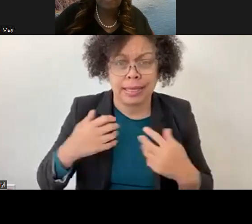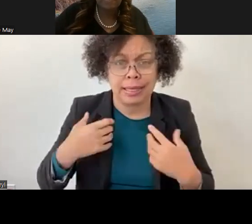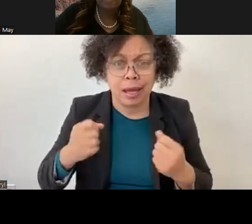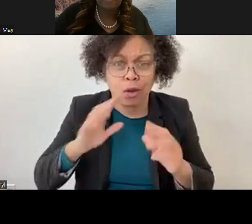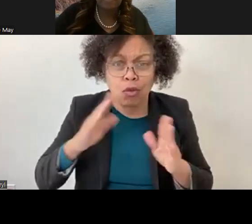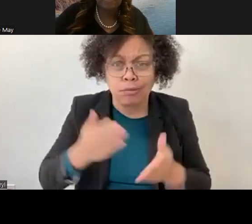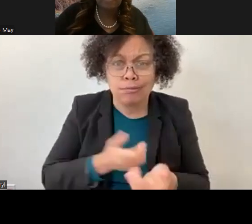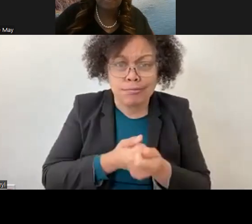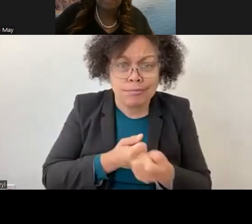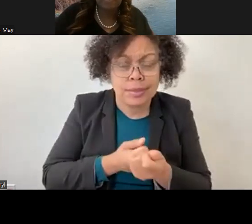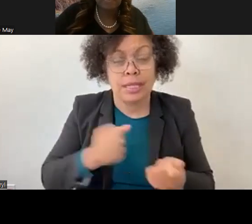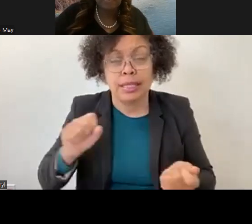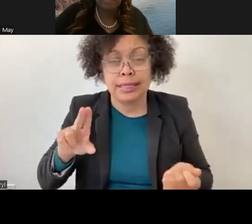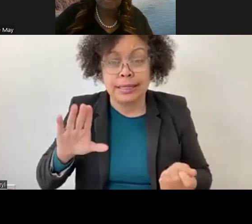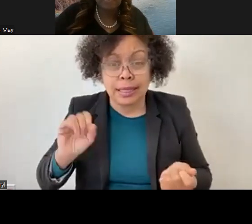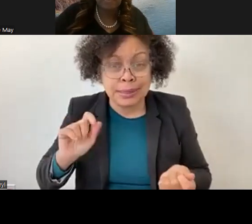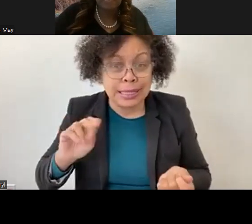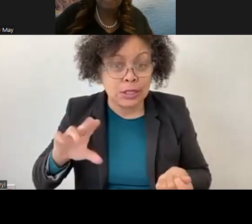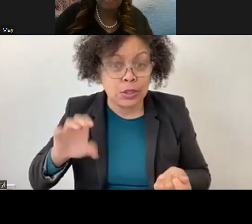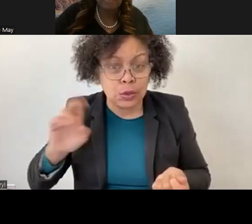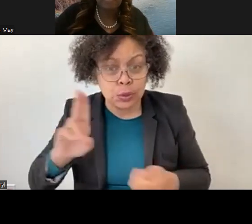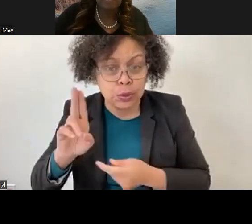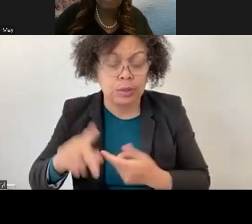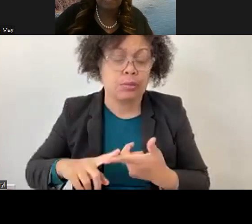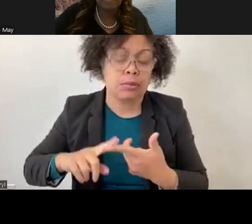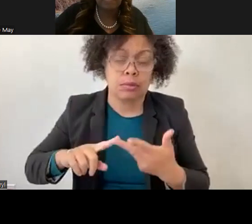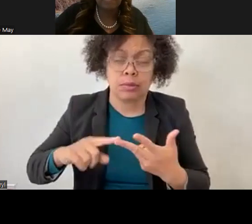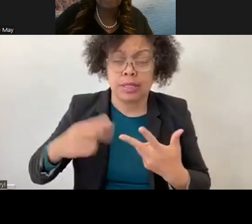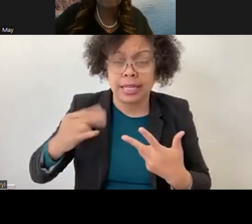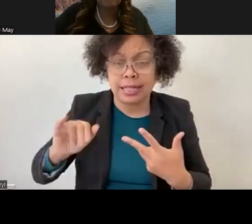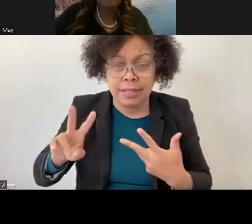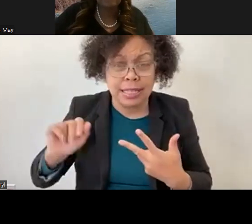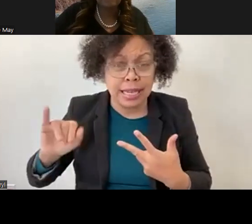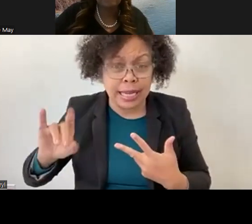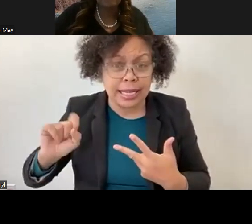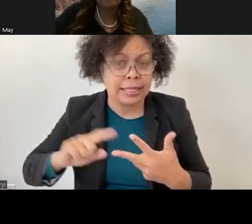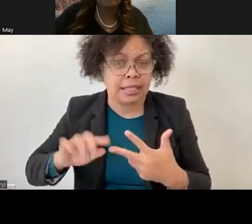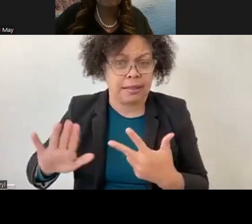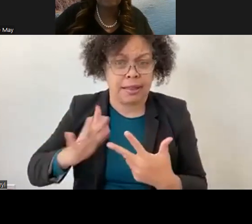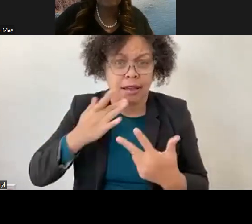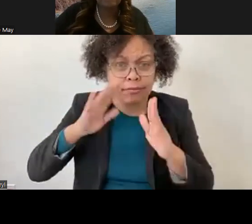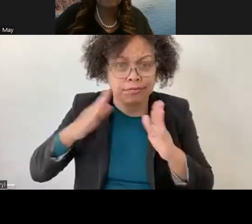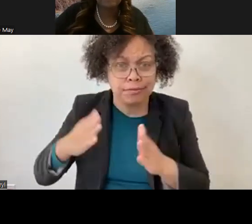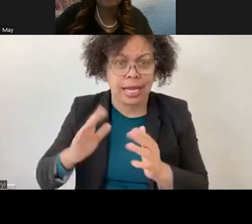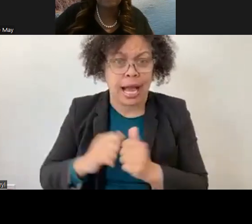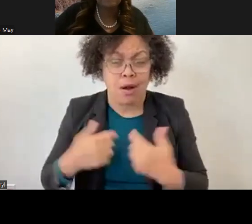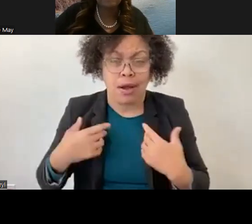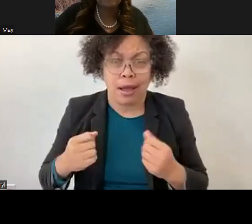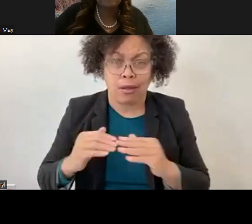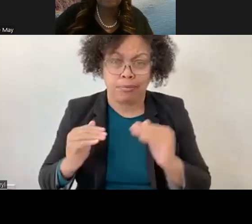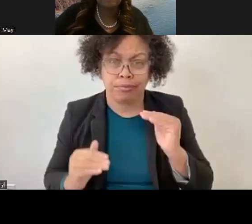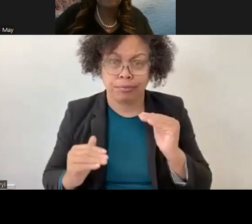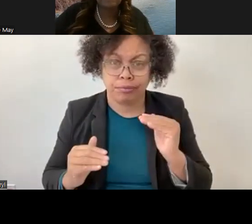sort of substance use, in HIV/AIDS, in, sort of health disparities in